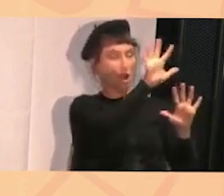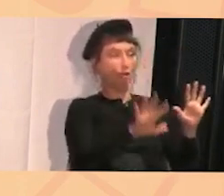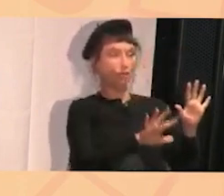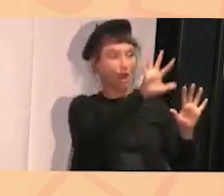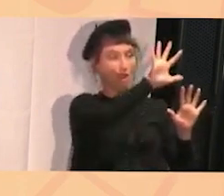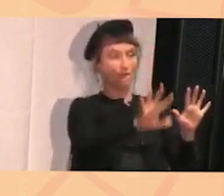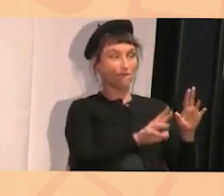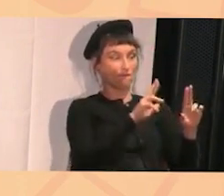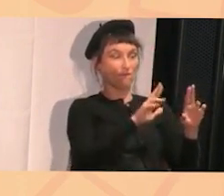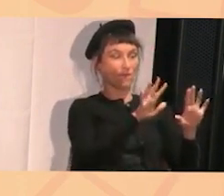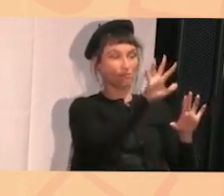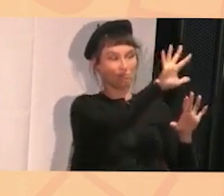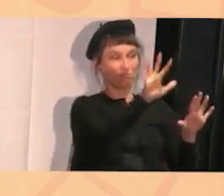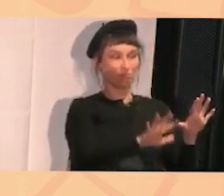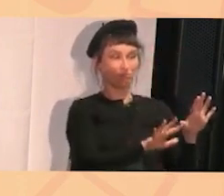brought in the